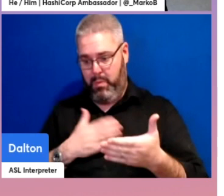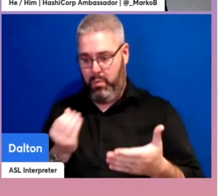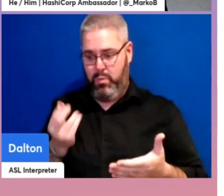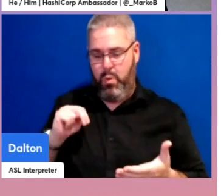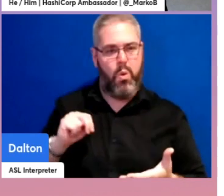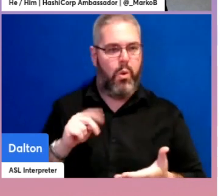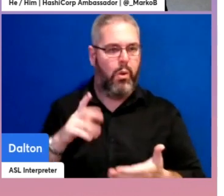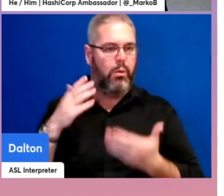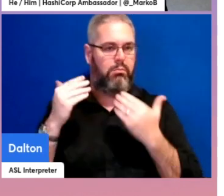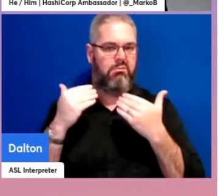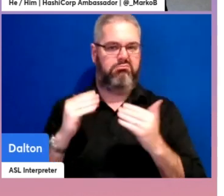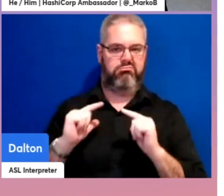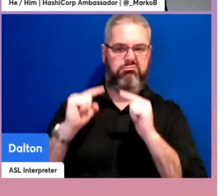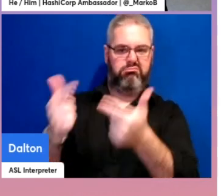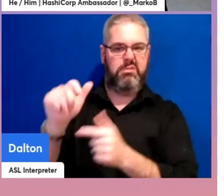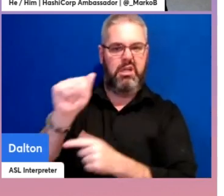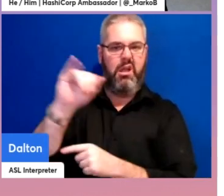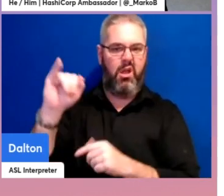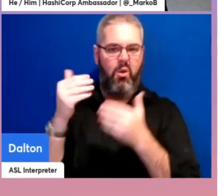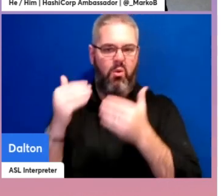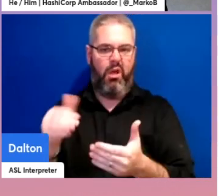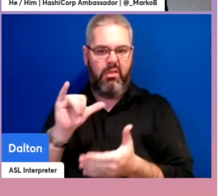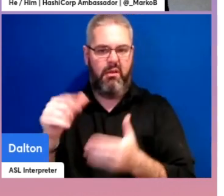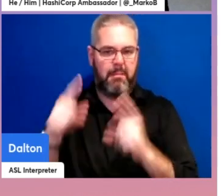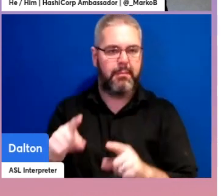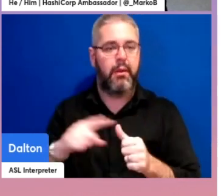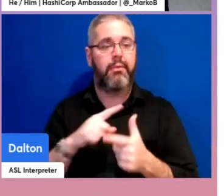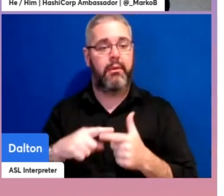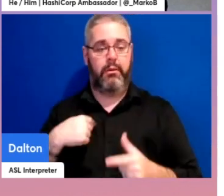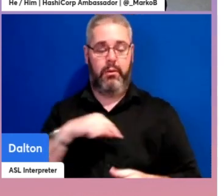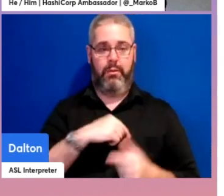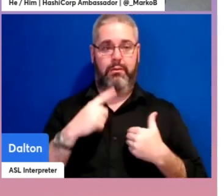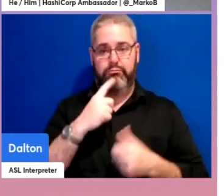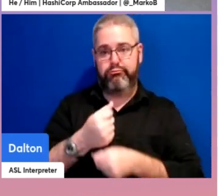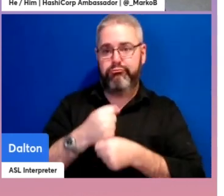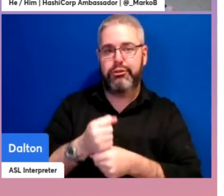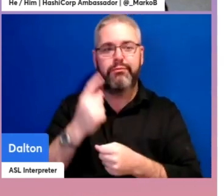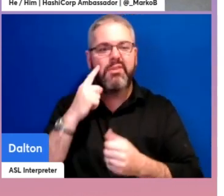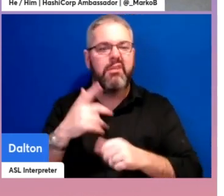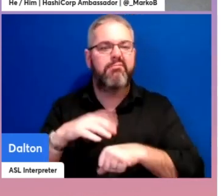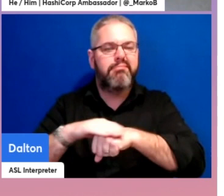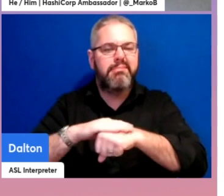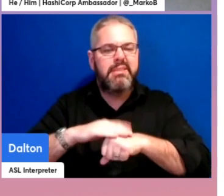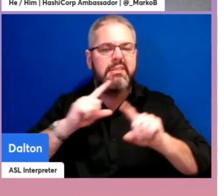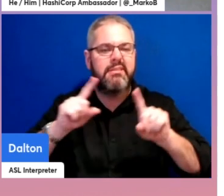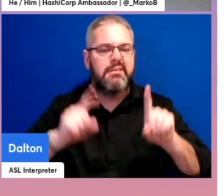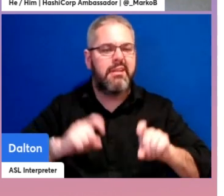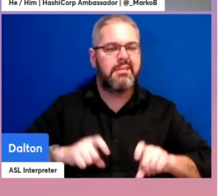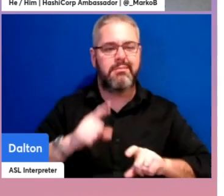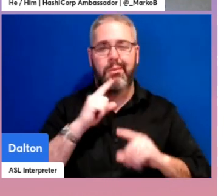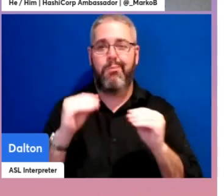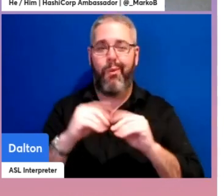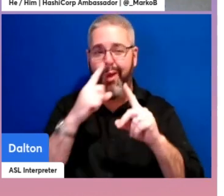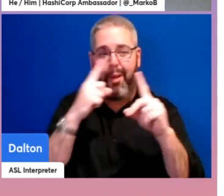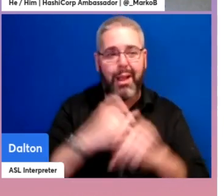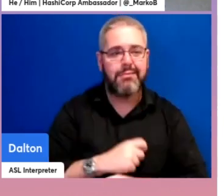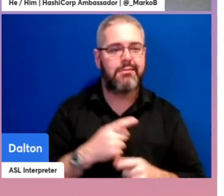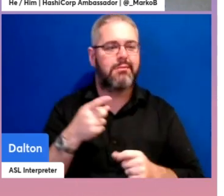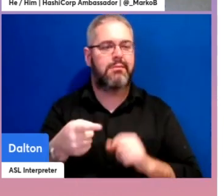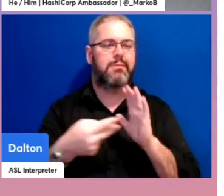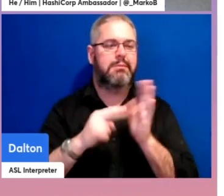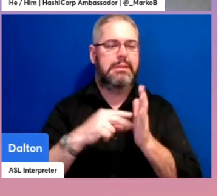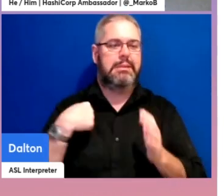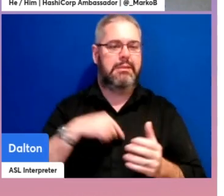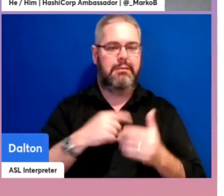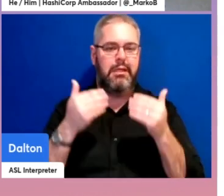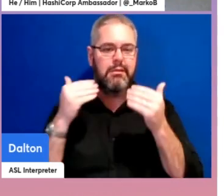seen so far, it's probably quite limited in terms of it generates basic testing. But for anything more complex, you would still probably need to go and